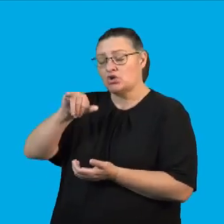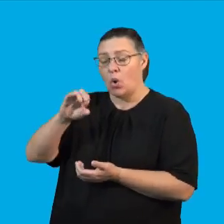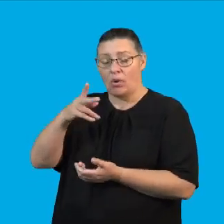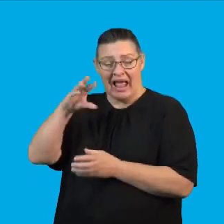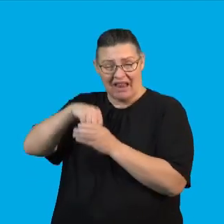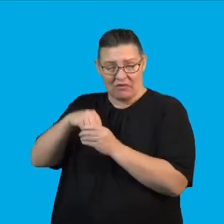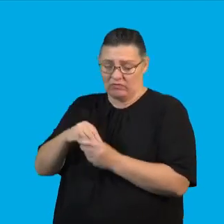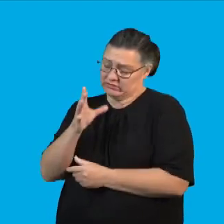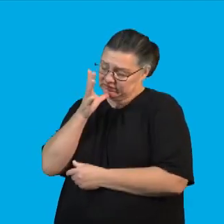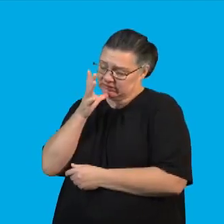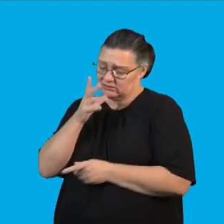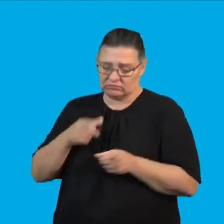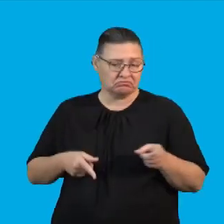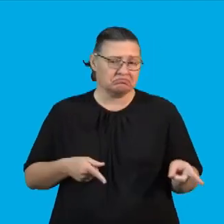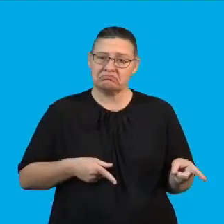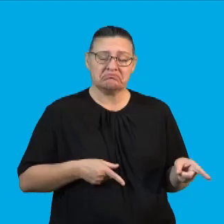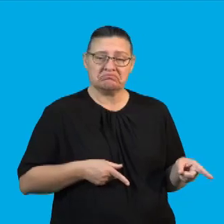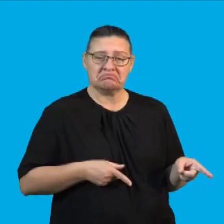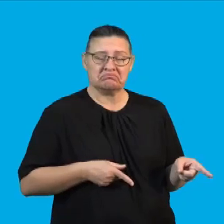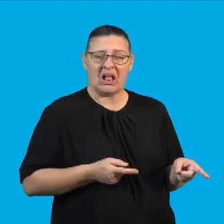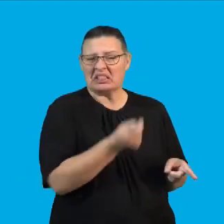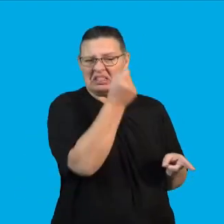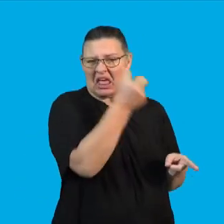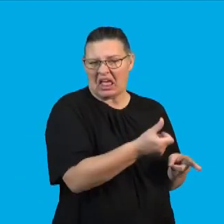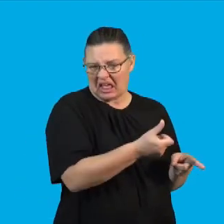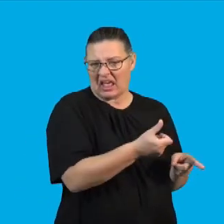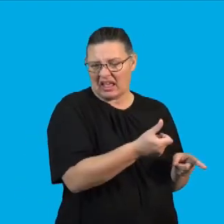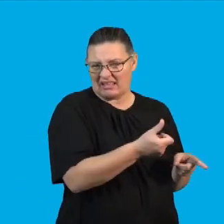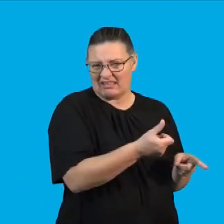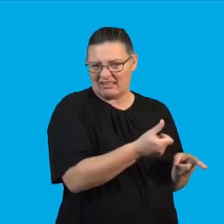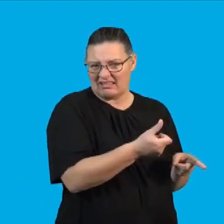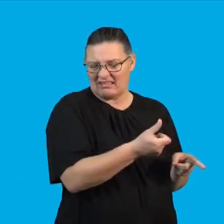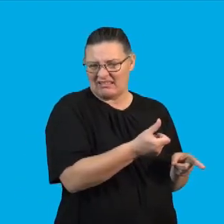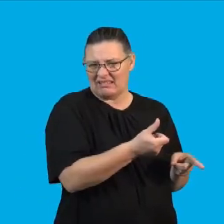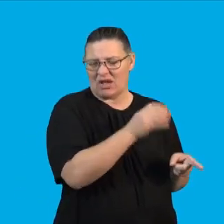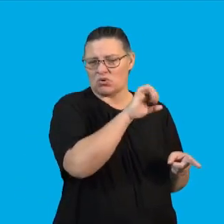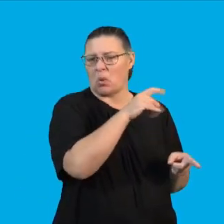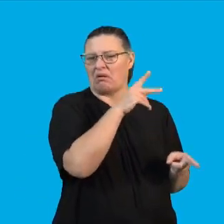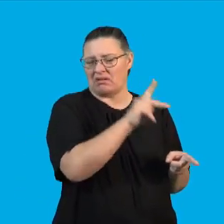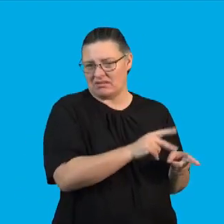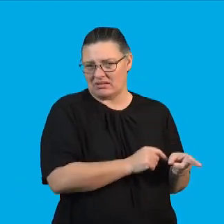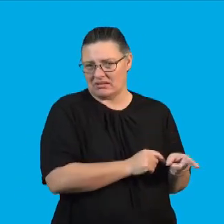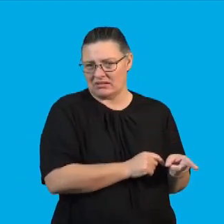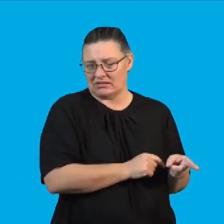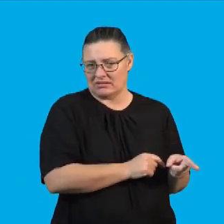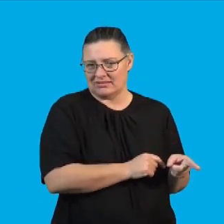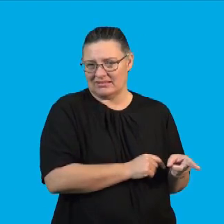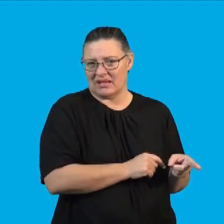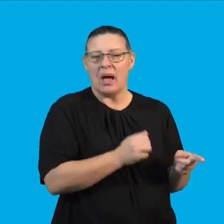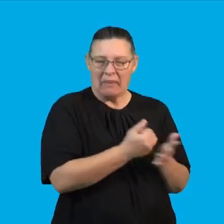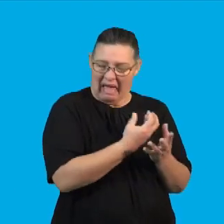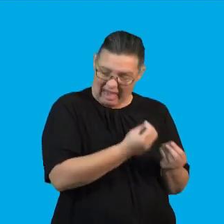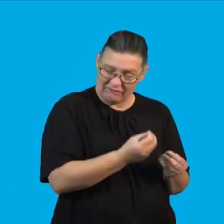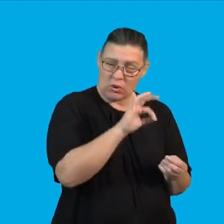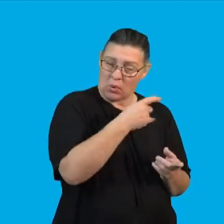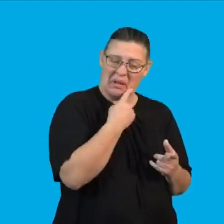Pigeons' eggs have a large amount of yolk, but trouts don't have, or they have a little. Not that they don't have, they have a little.